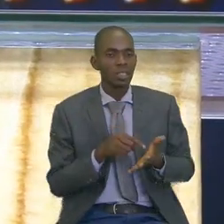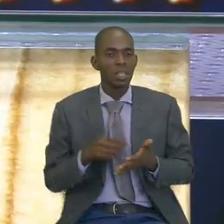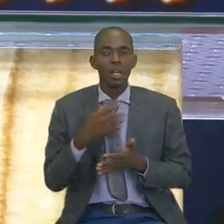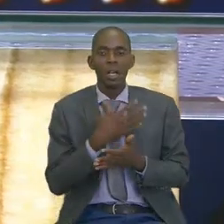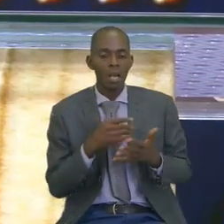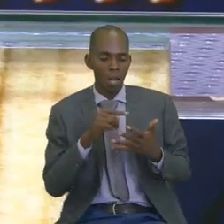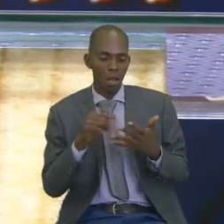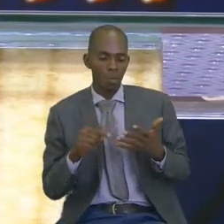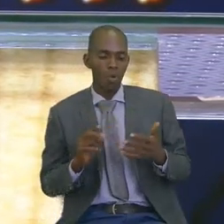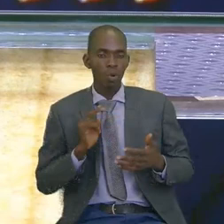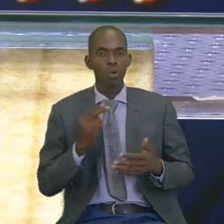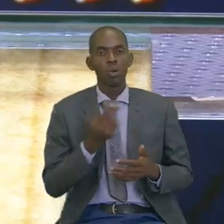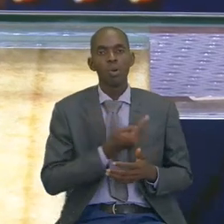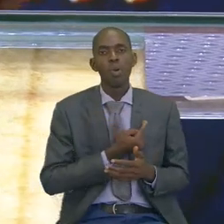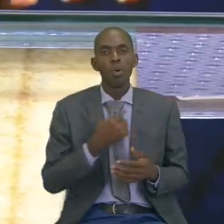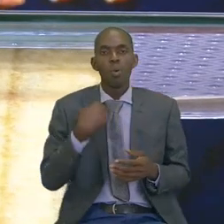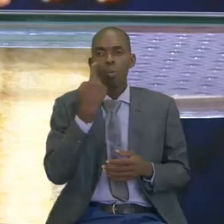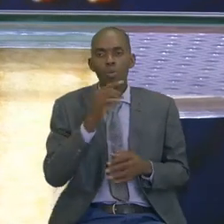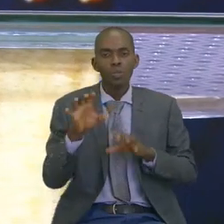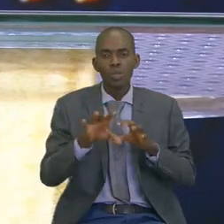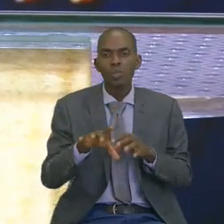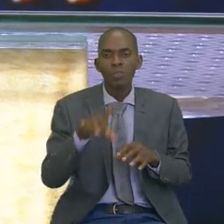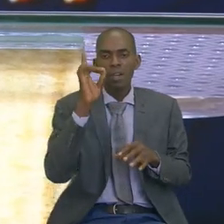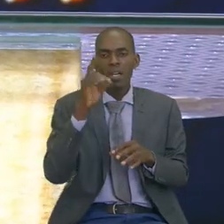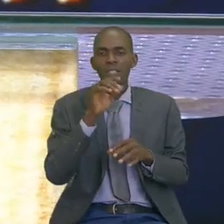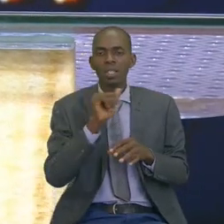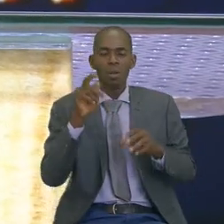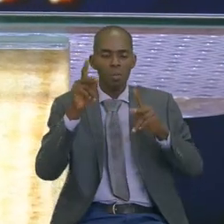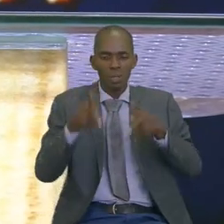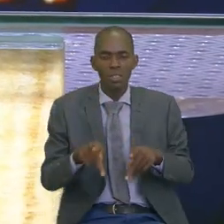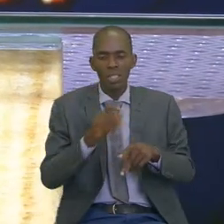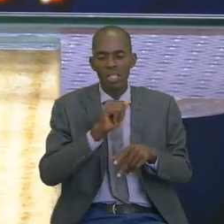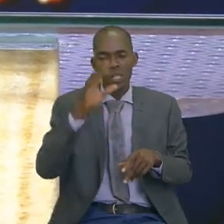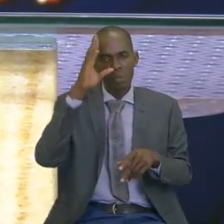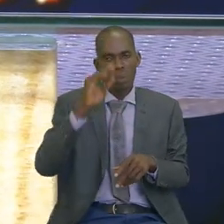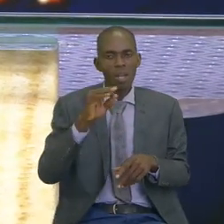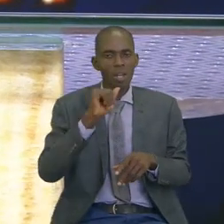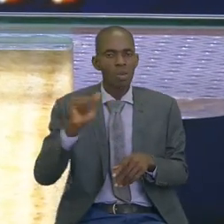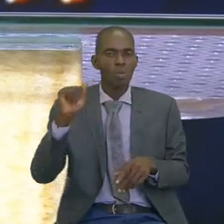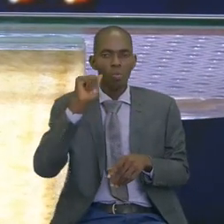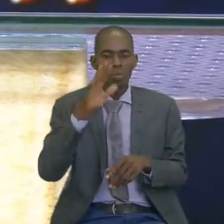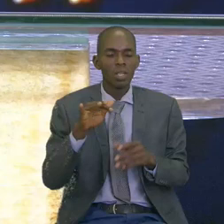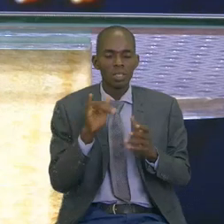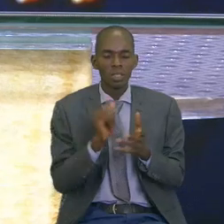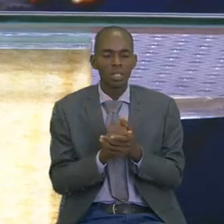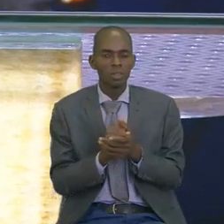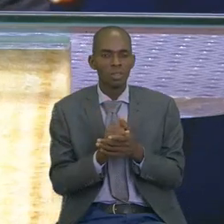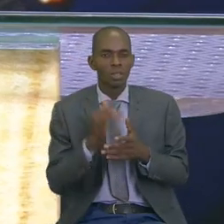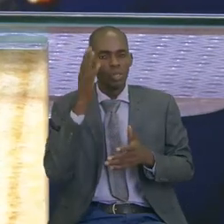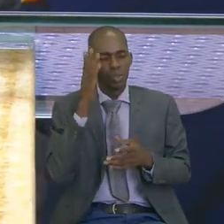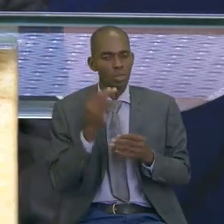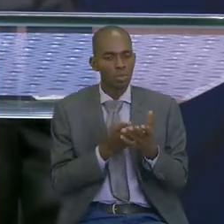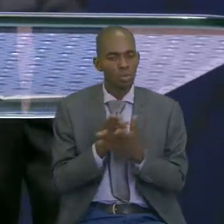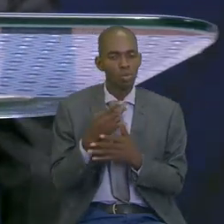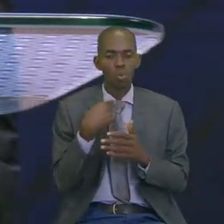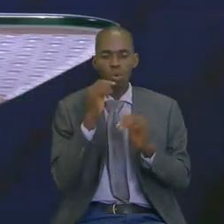among us, where do you find the person, a man, a woman, that knows the truth, that can tell